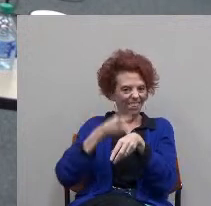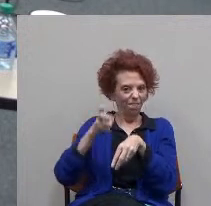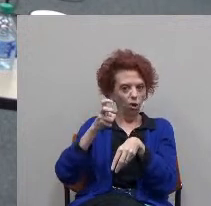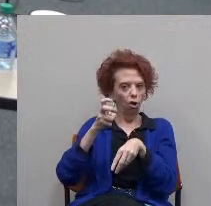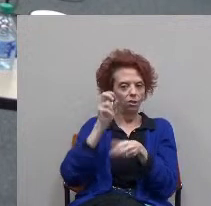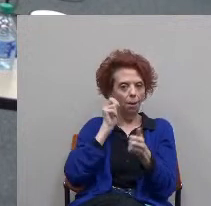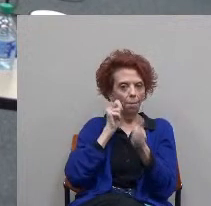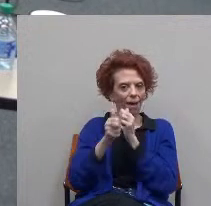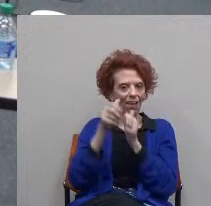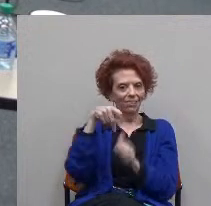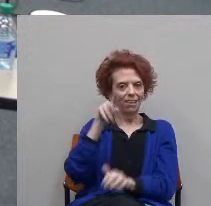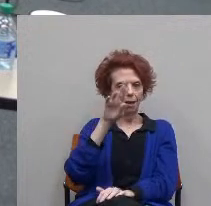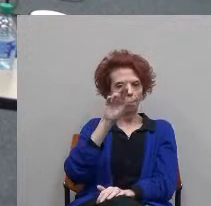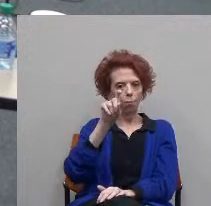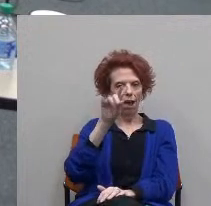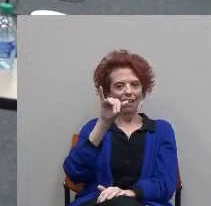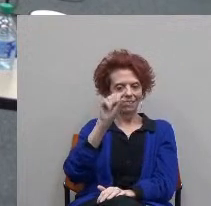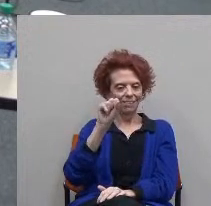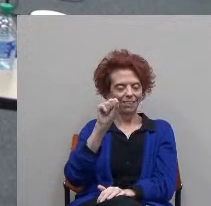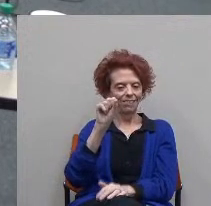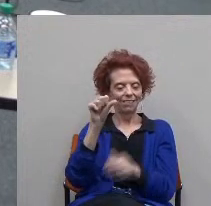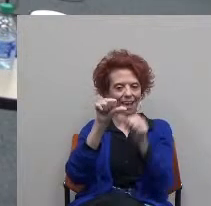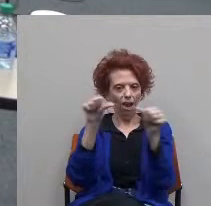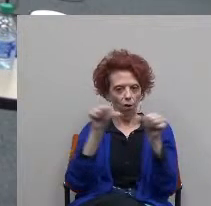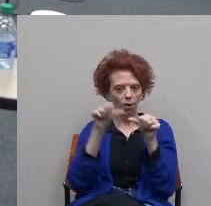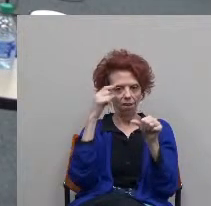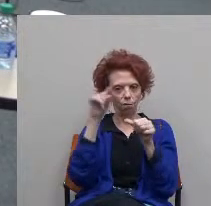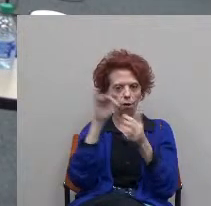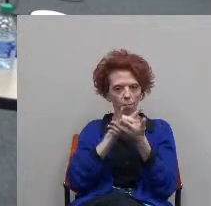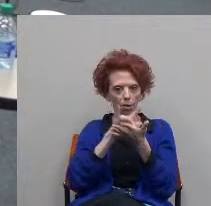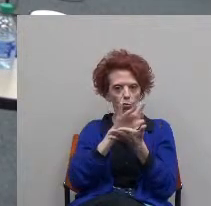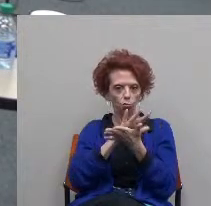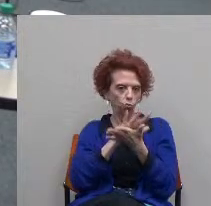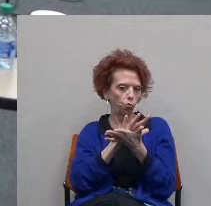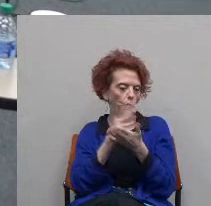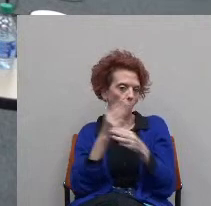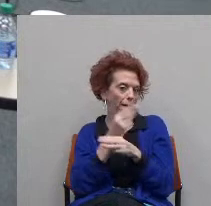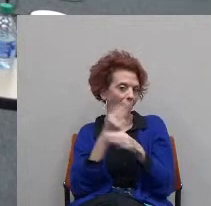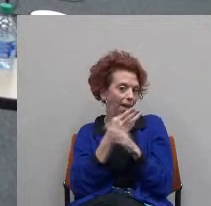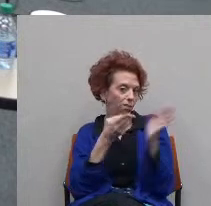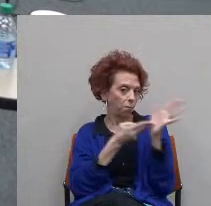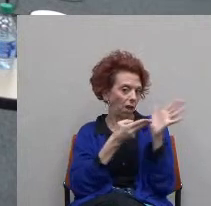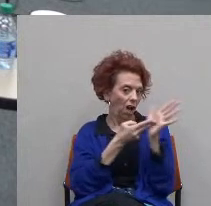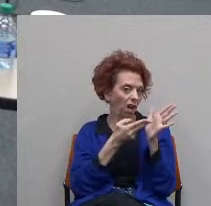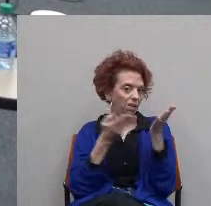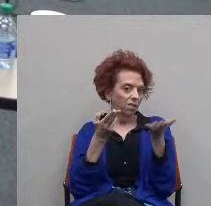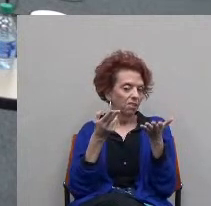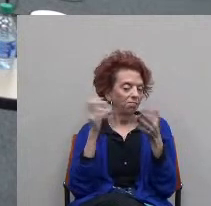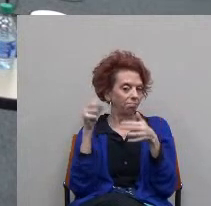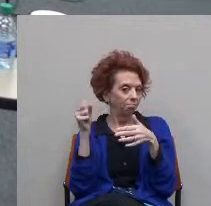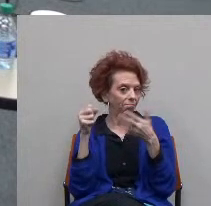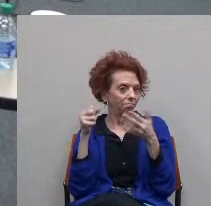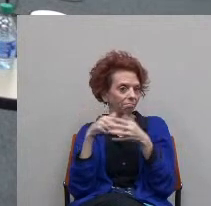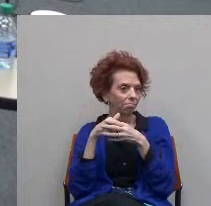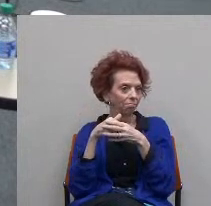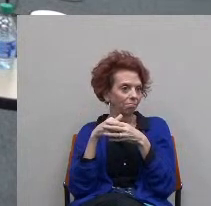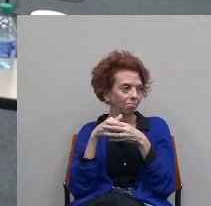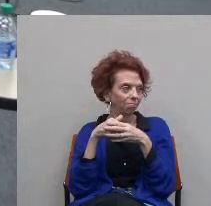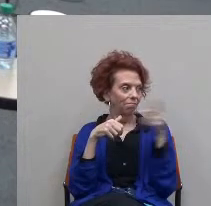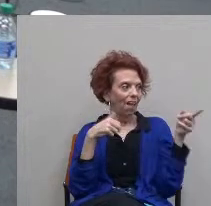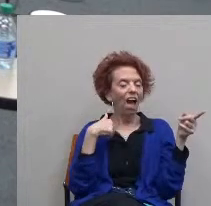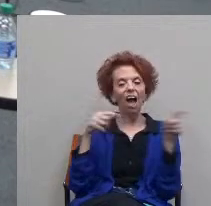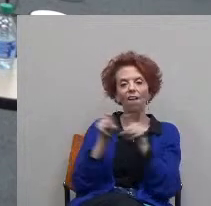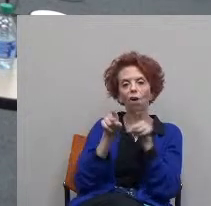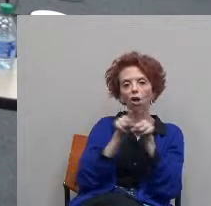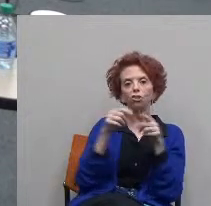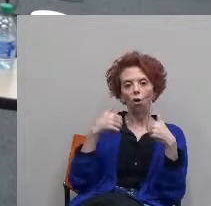difficulty passing the praxis content area in middle school math, to be perfectly honest. And I've it's, also, you don't know. I've also